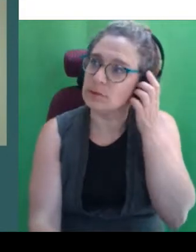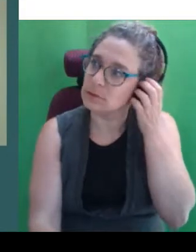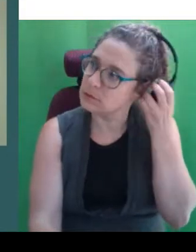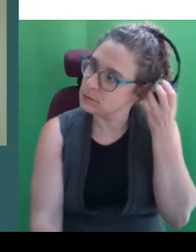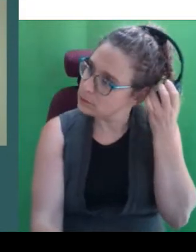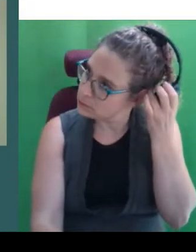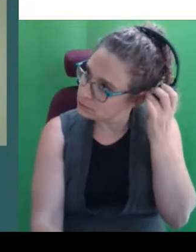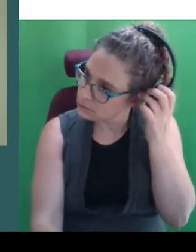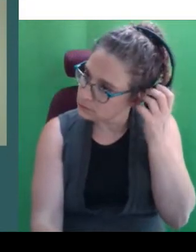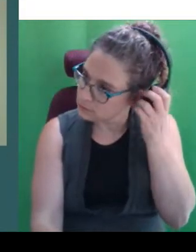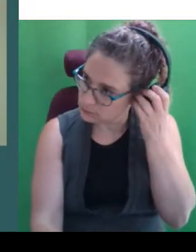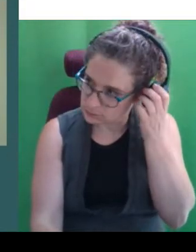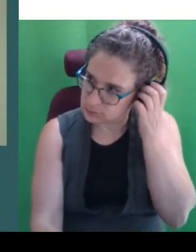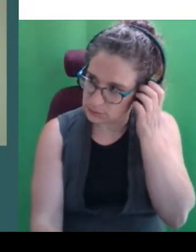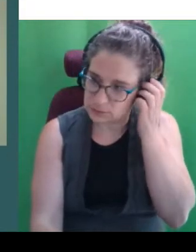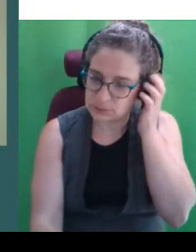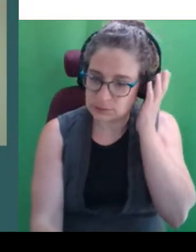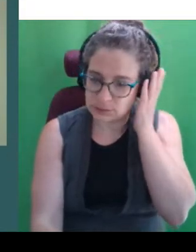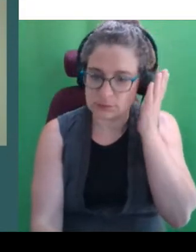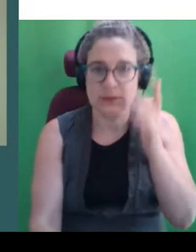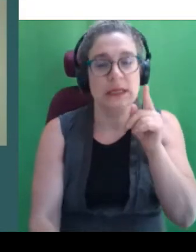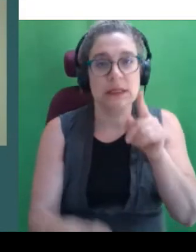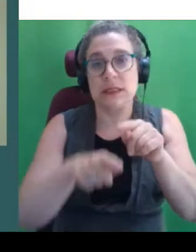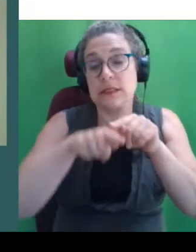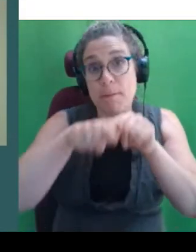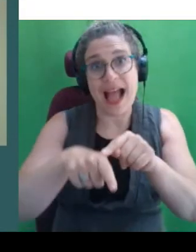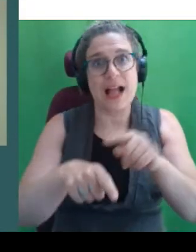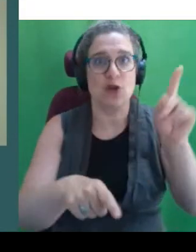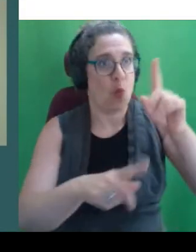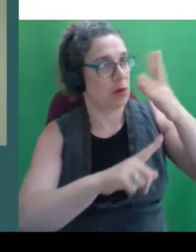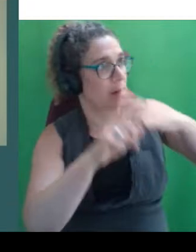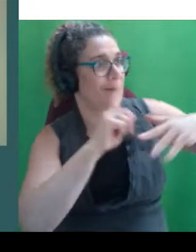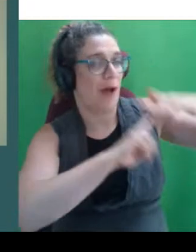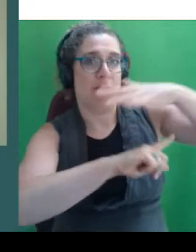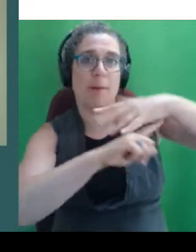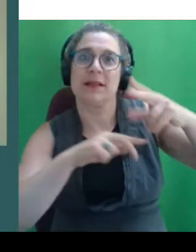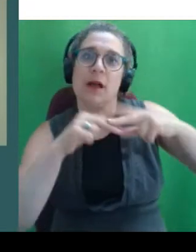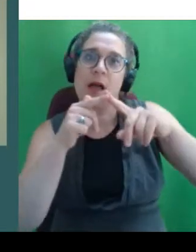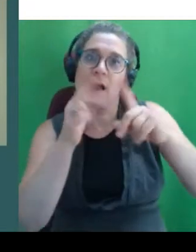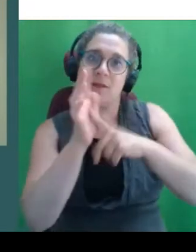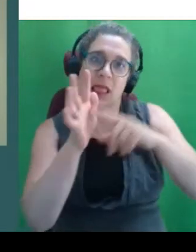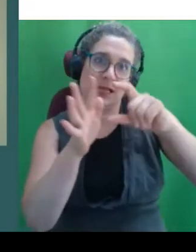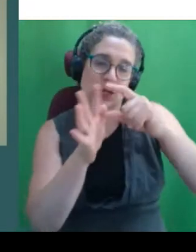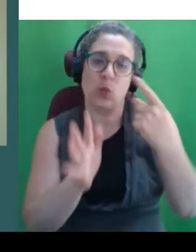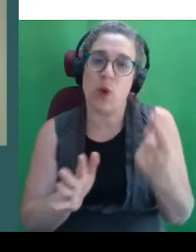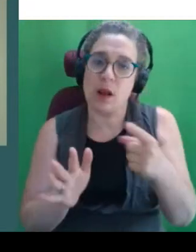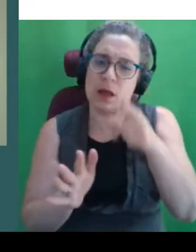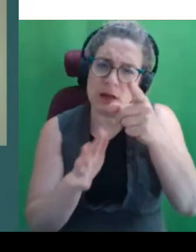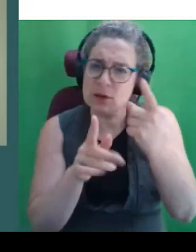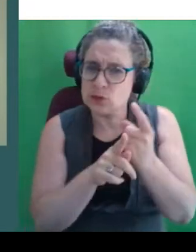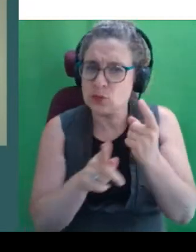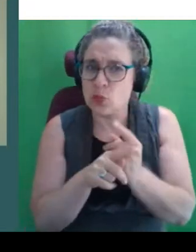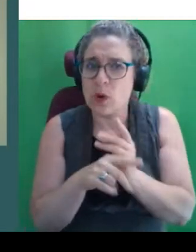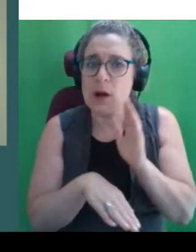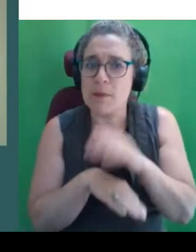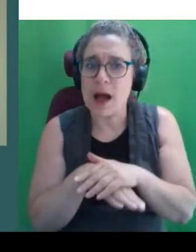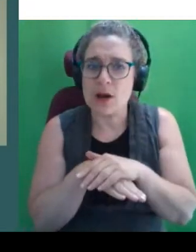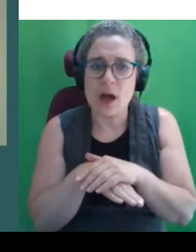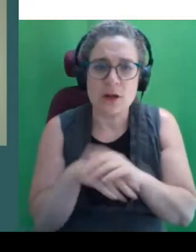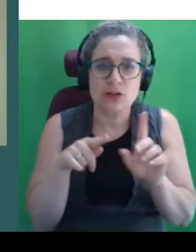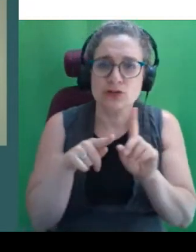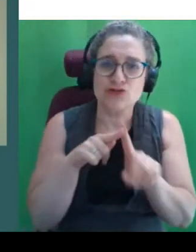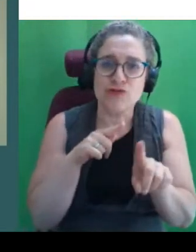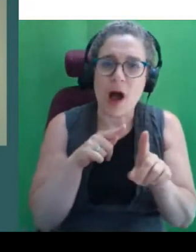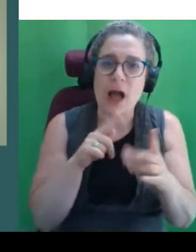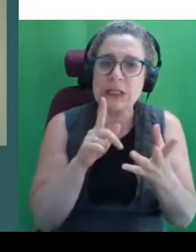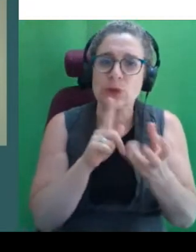the FeLD1 in the environment, etc. Are you talking about trying to get a breed of cat